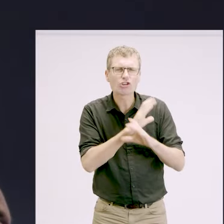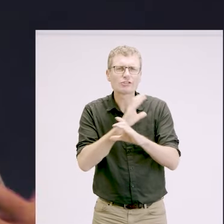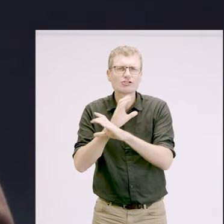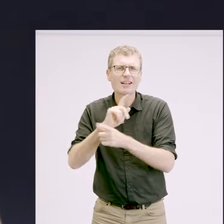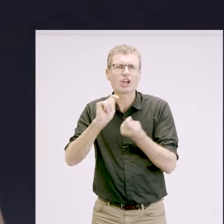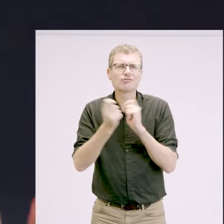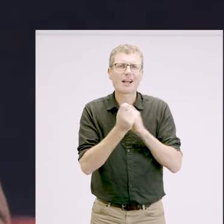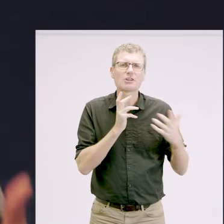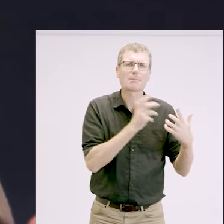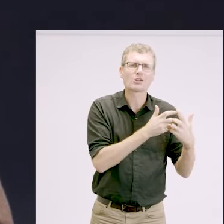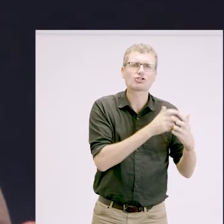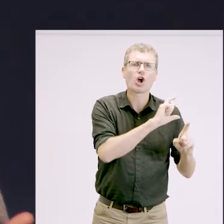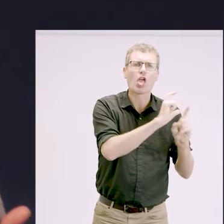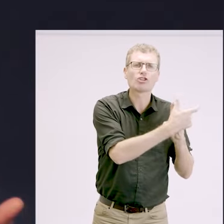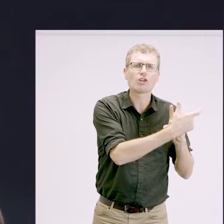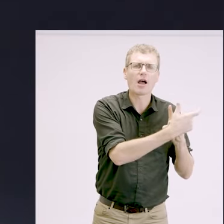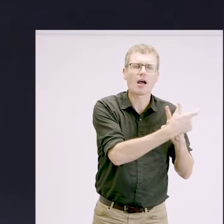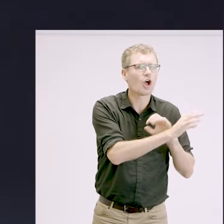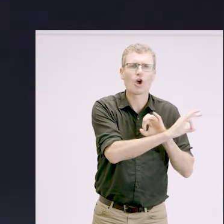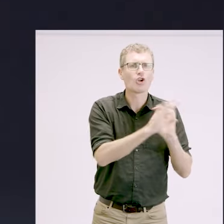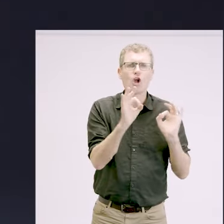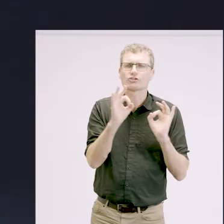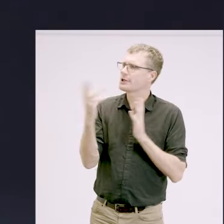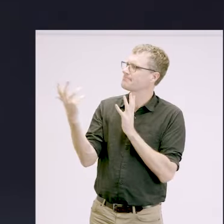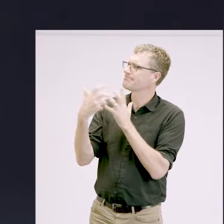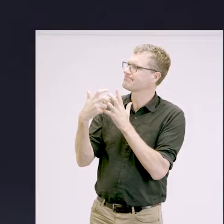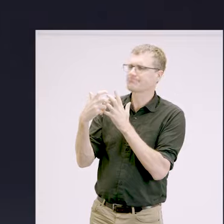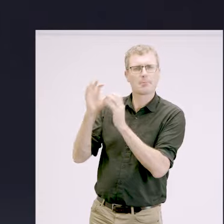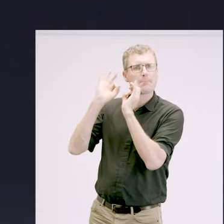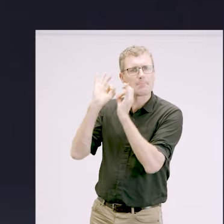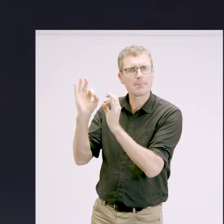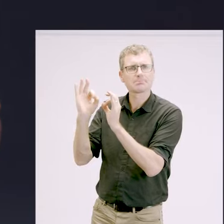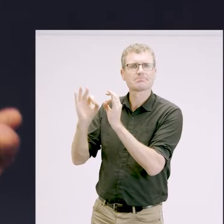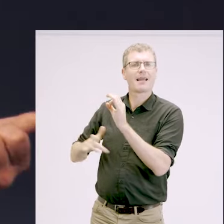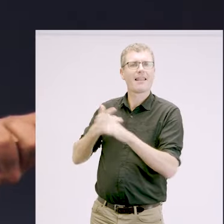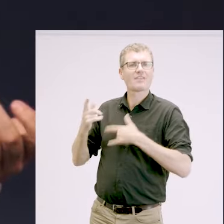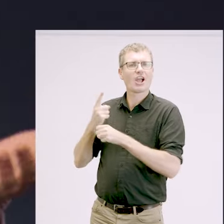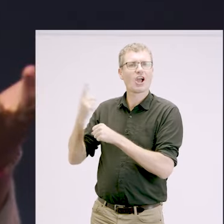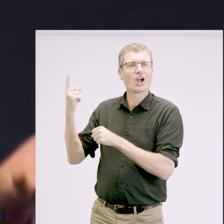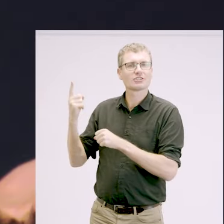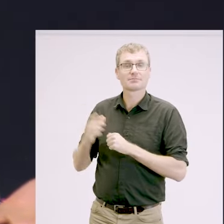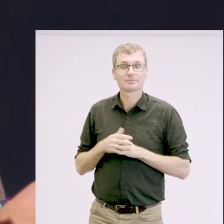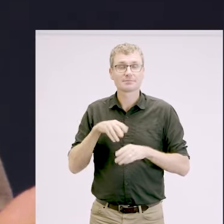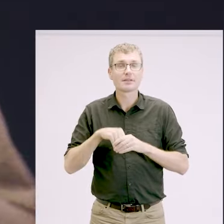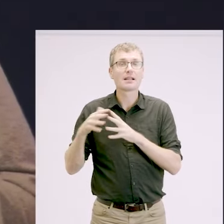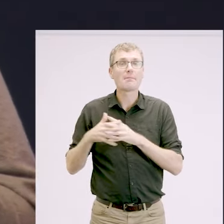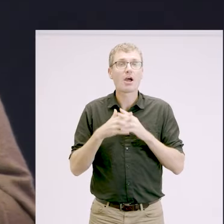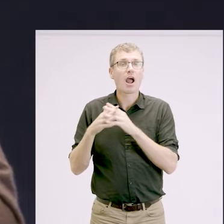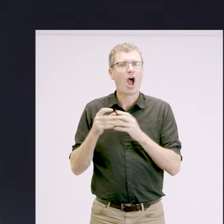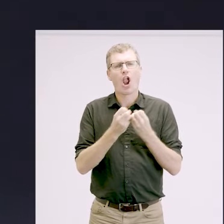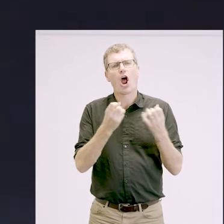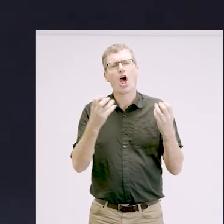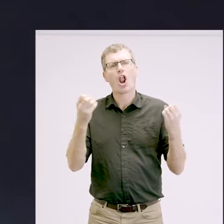like capitulation to culture than they do feel like, you know, the kind of clean water of the living God among us. In